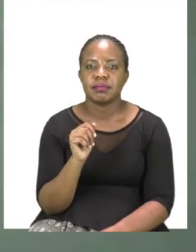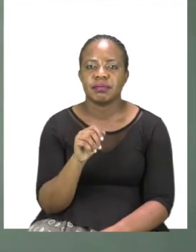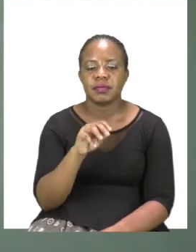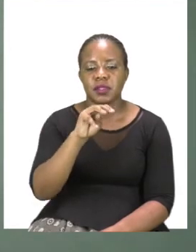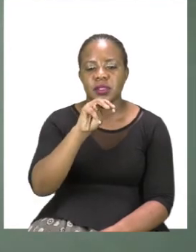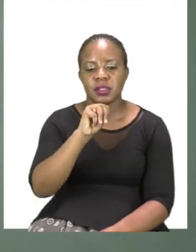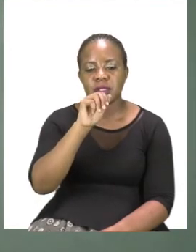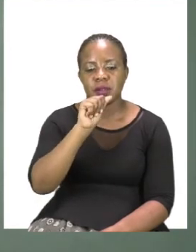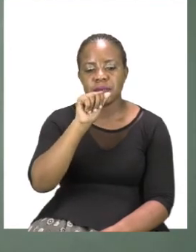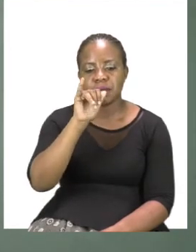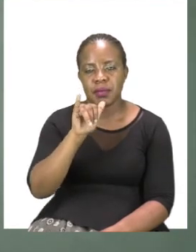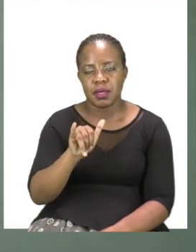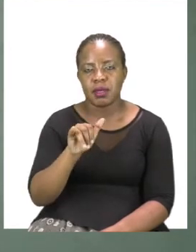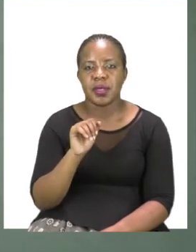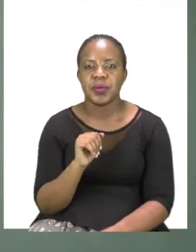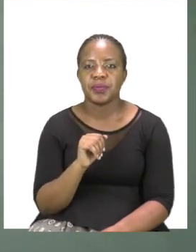May,